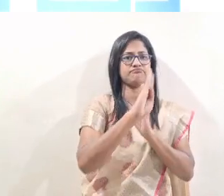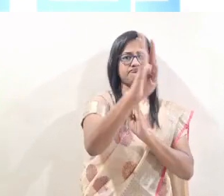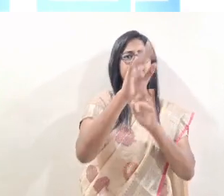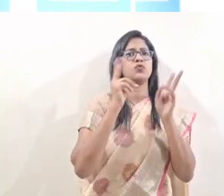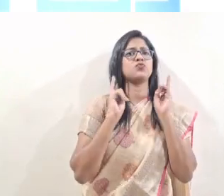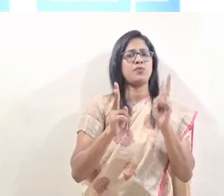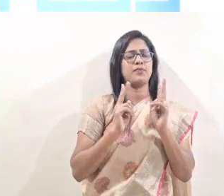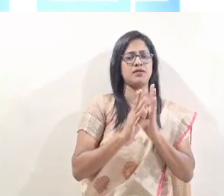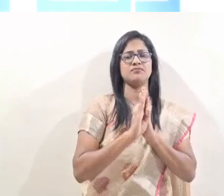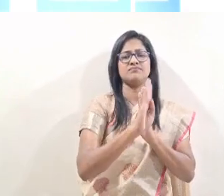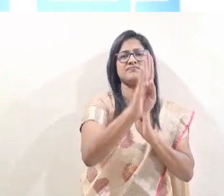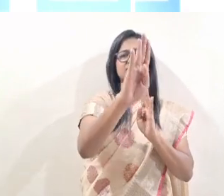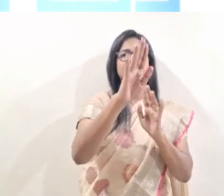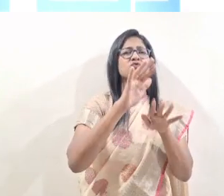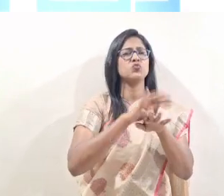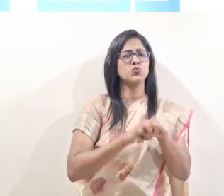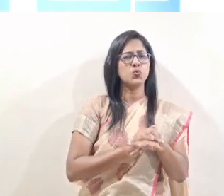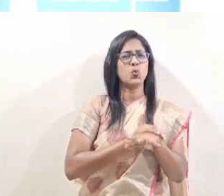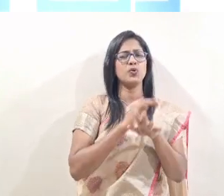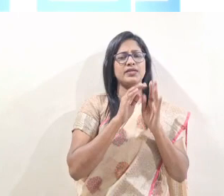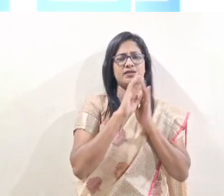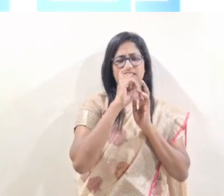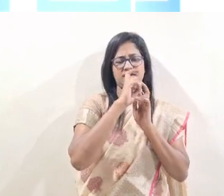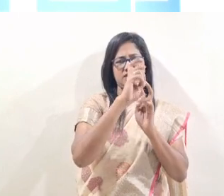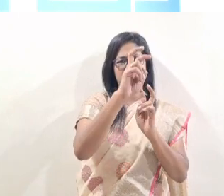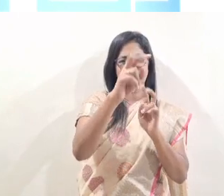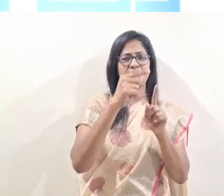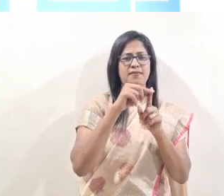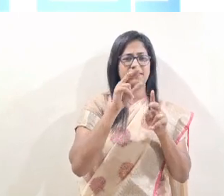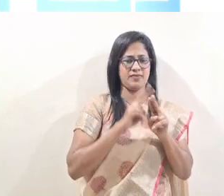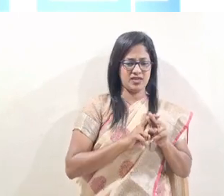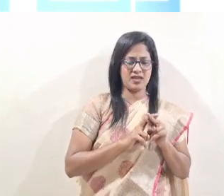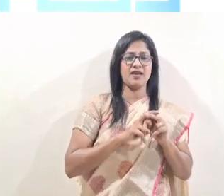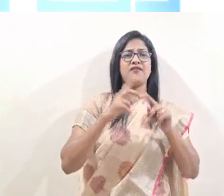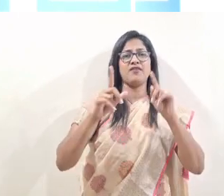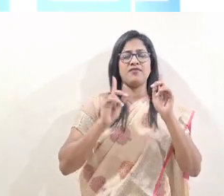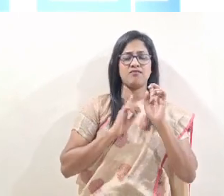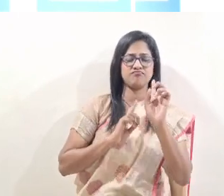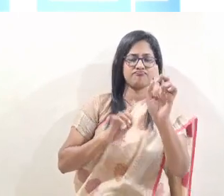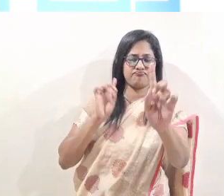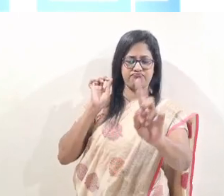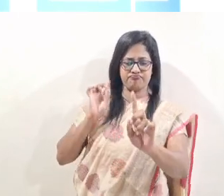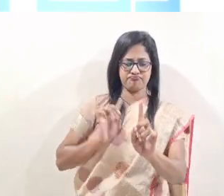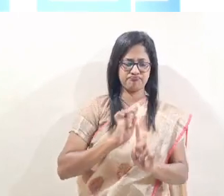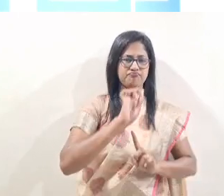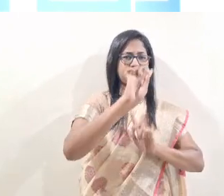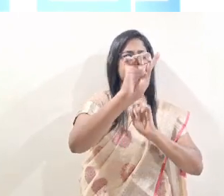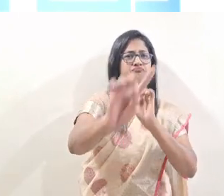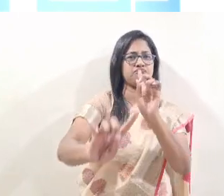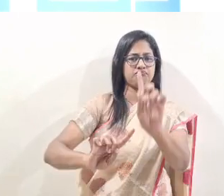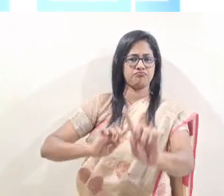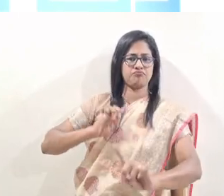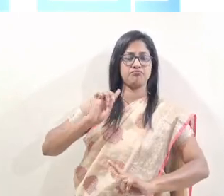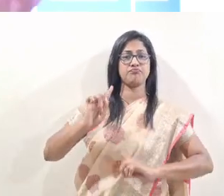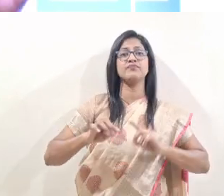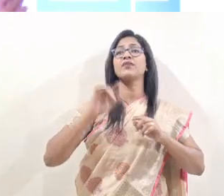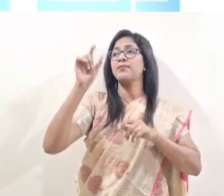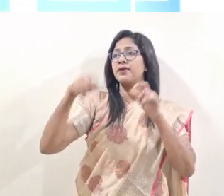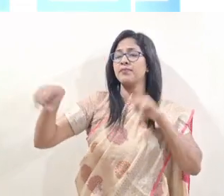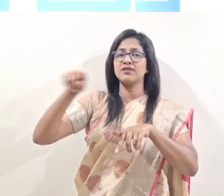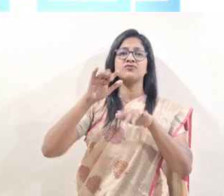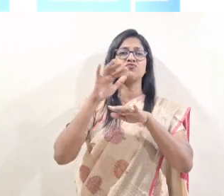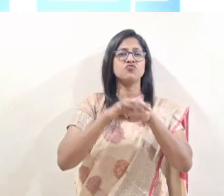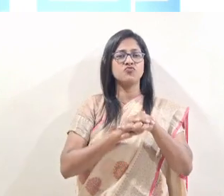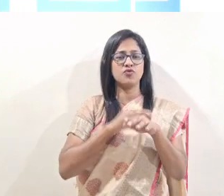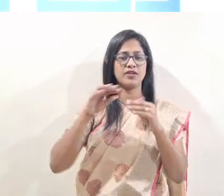the trains were just crawling very slowly and coming to platform one after the other and crawling, and that's how people could slowly board, and